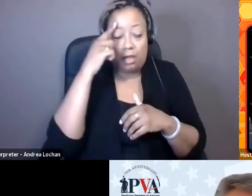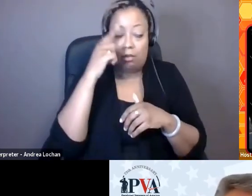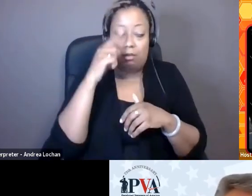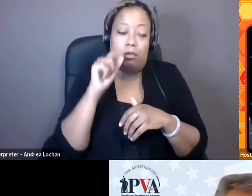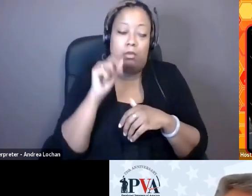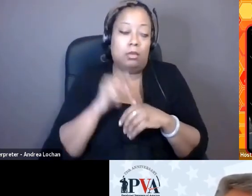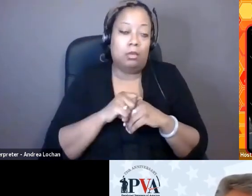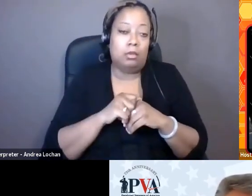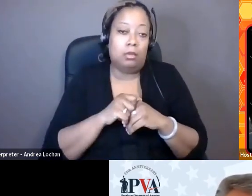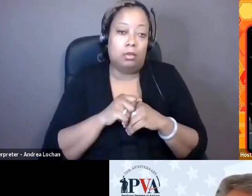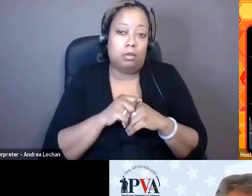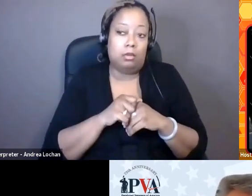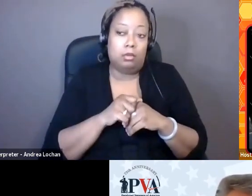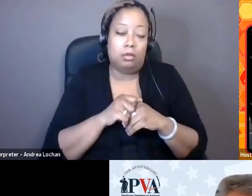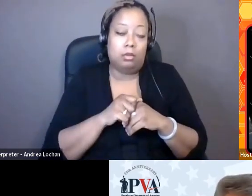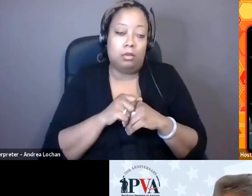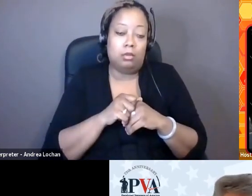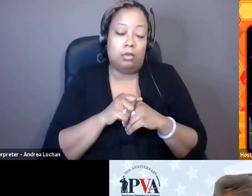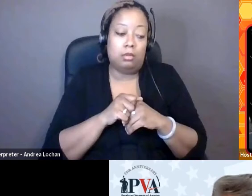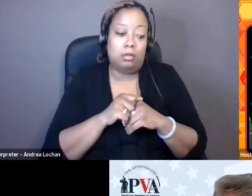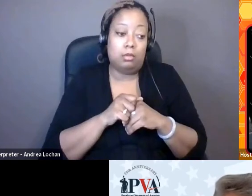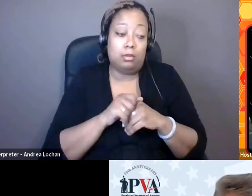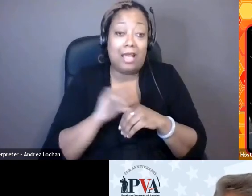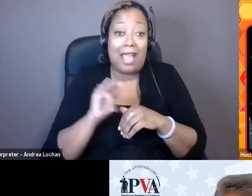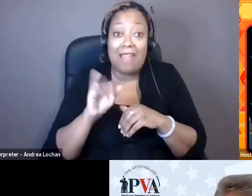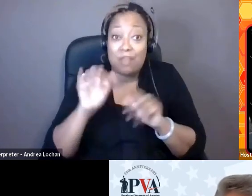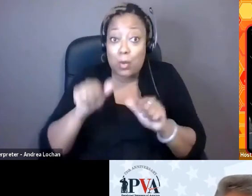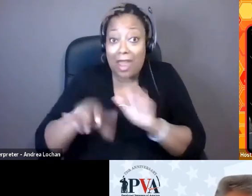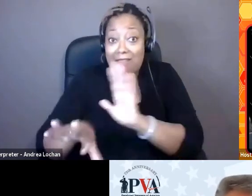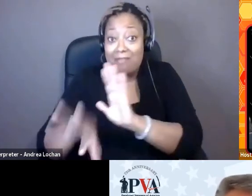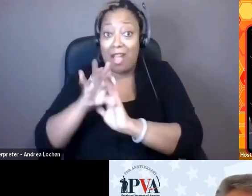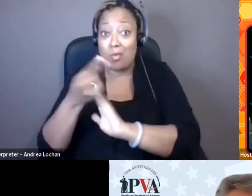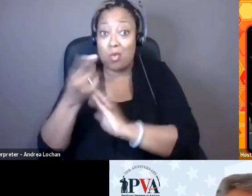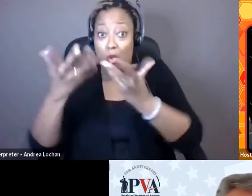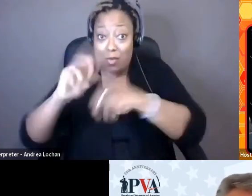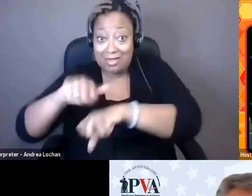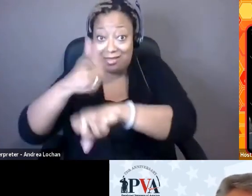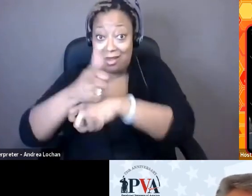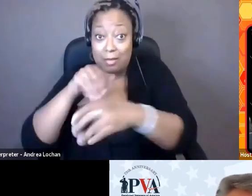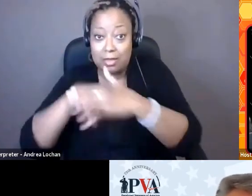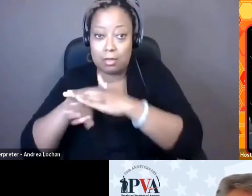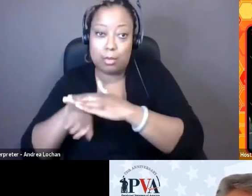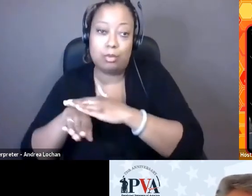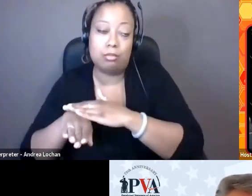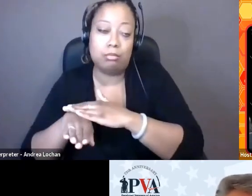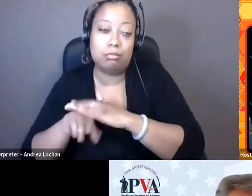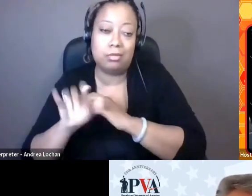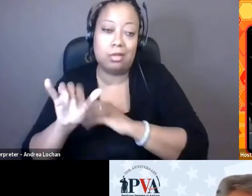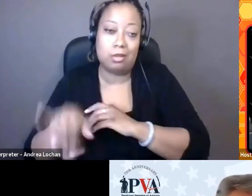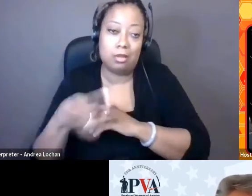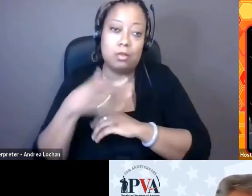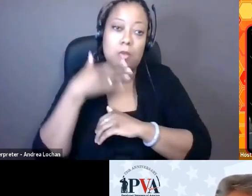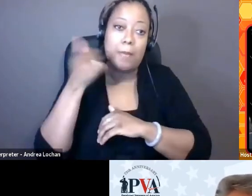to be a strong argument. If you can go find accessible housing somewhere else, it's probably a better